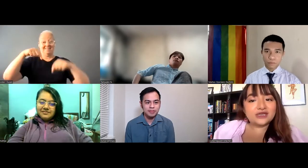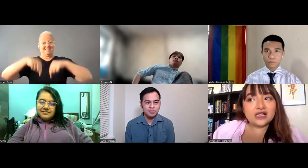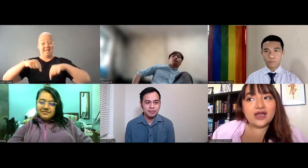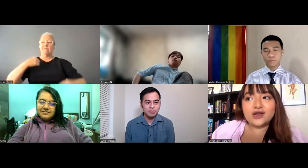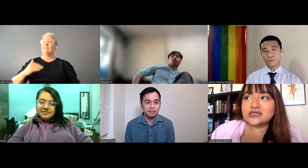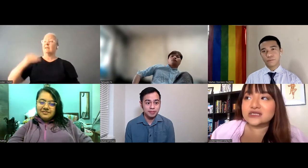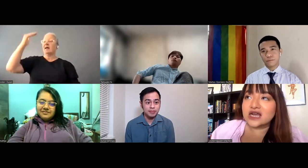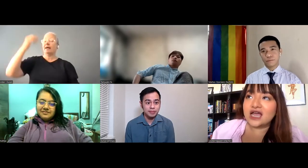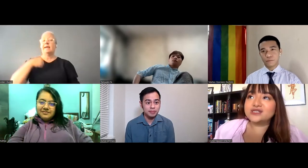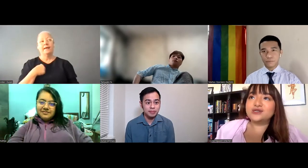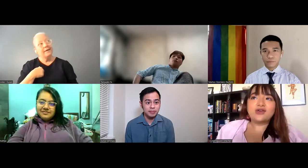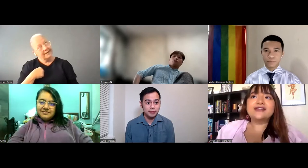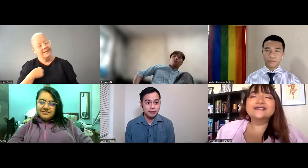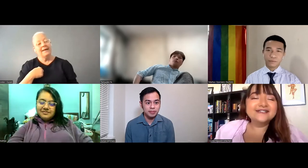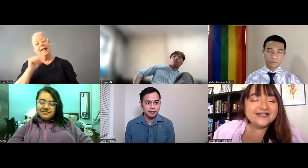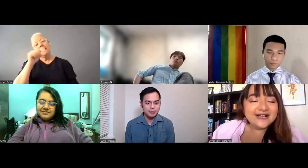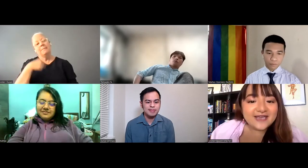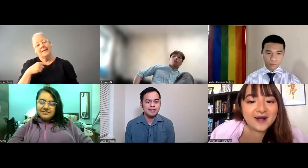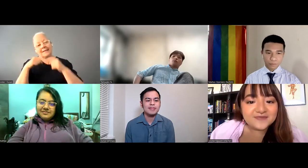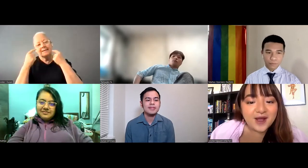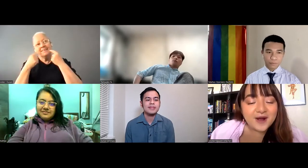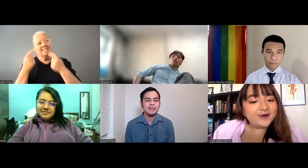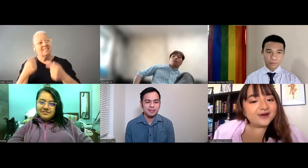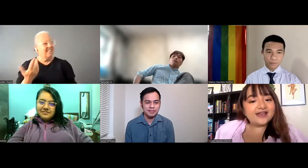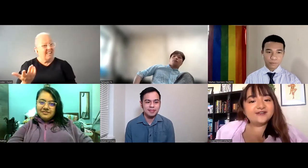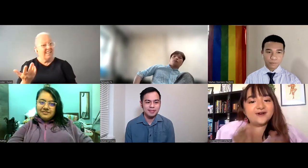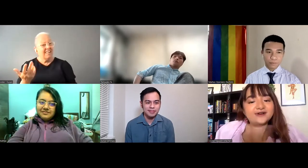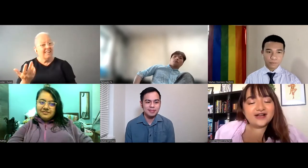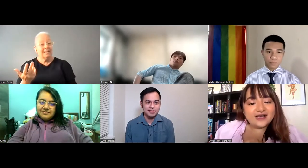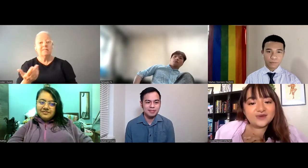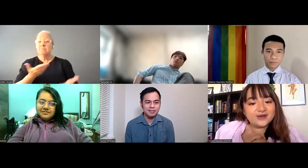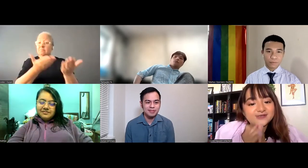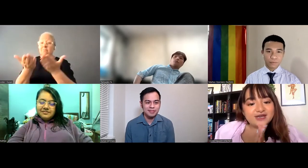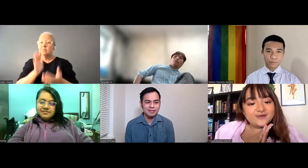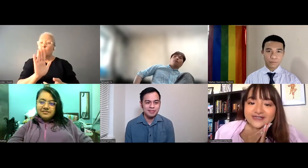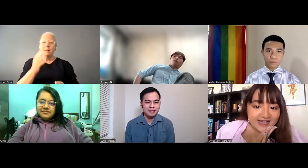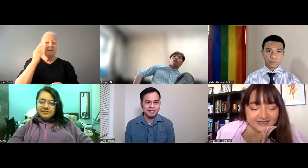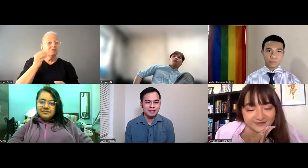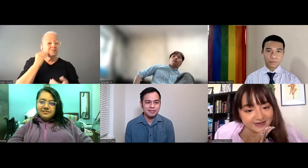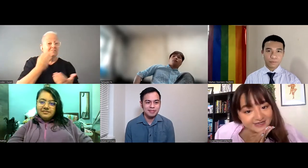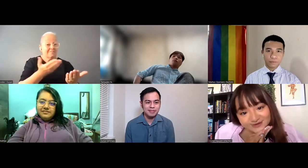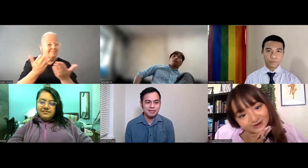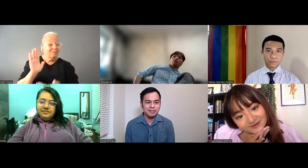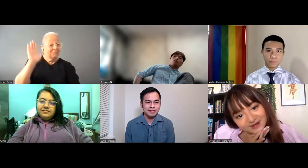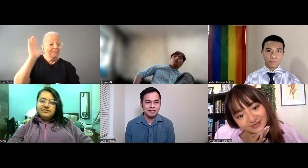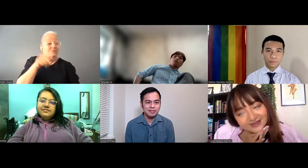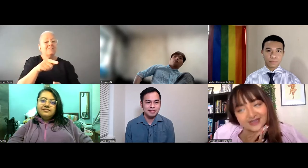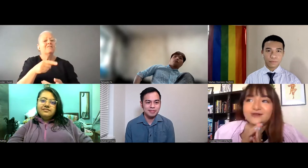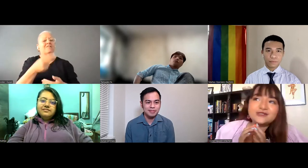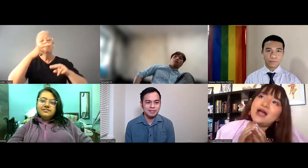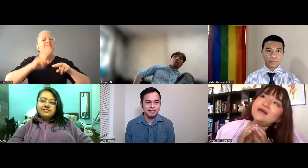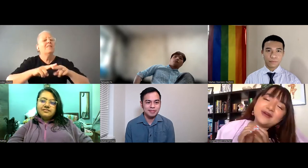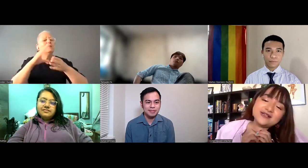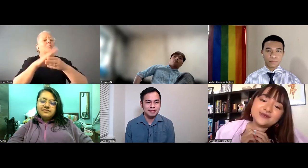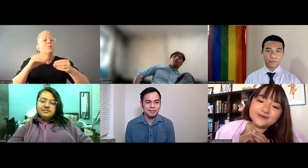it's really hilarious that I had to do that. Yeah, how about any of our speakers? Anyone has a funny story about